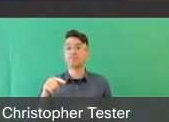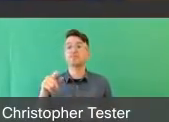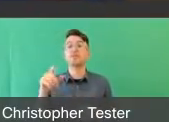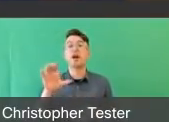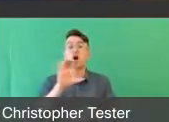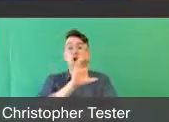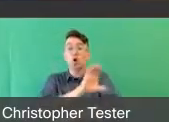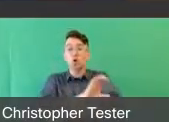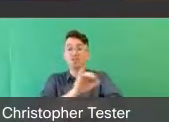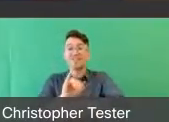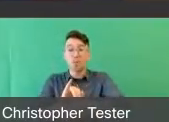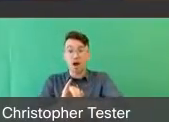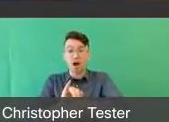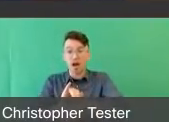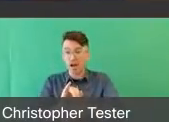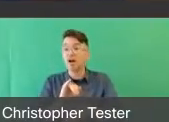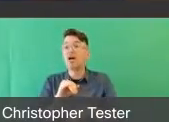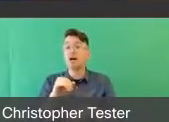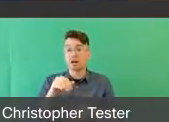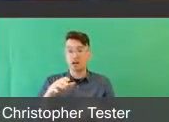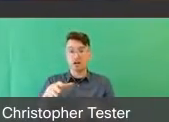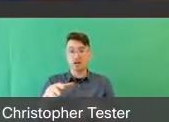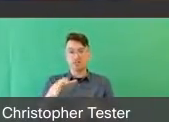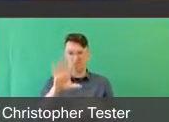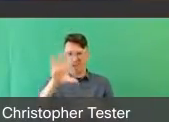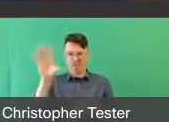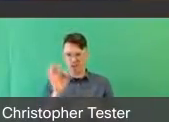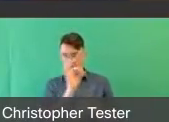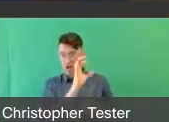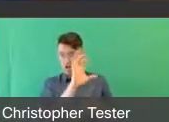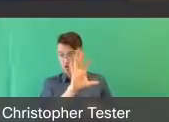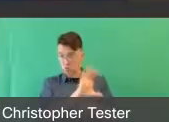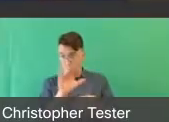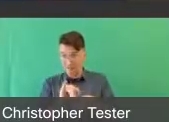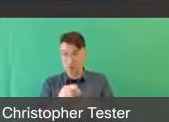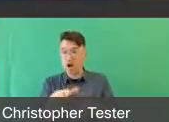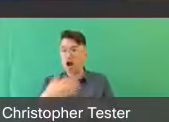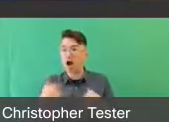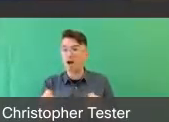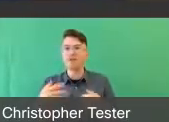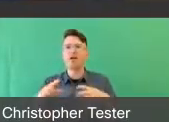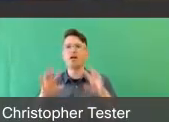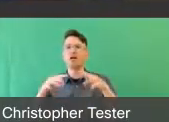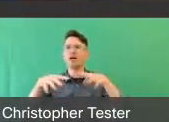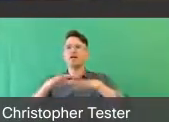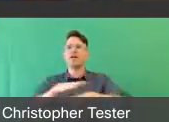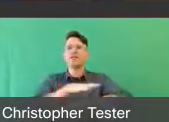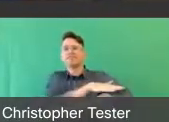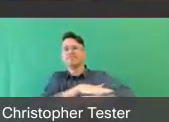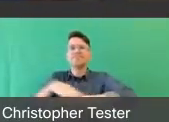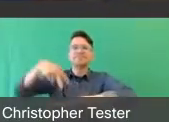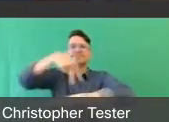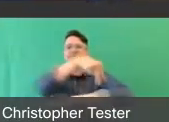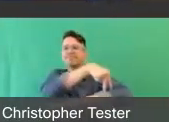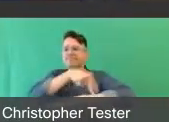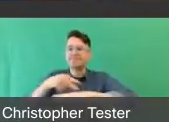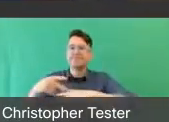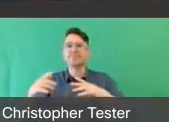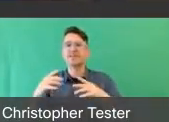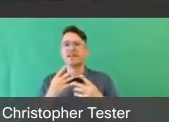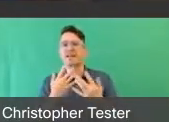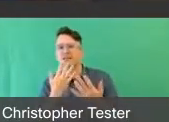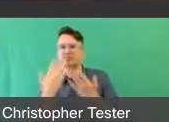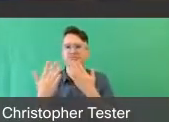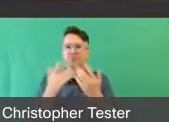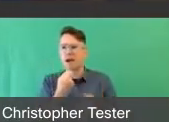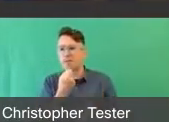COVID, how to learn, how to look after yourselves. So these are wonderful platforms. So I'm delighted to be part